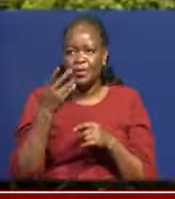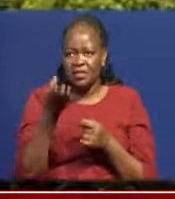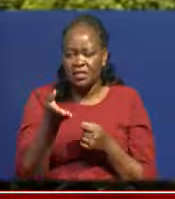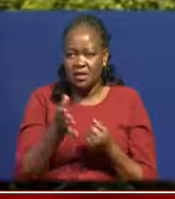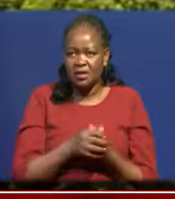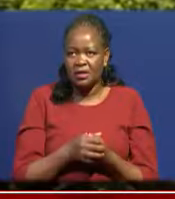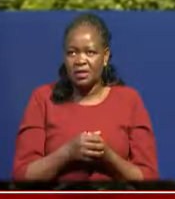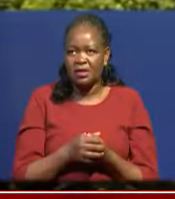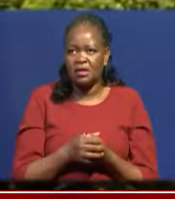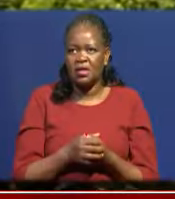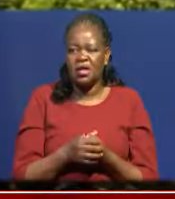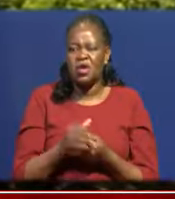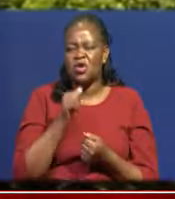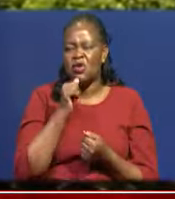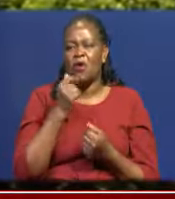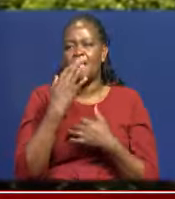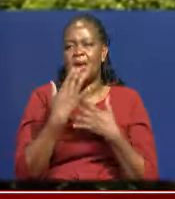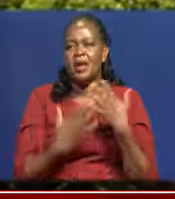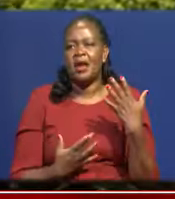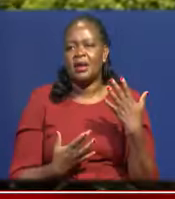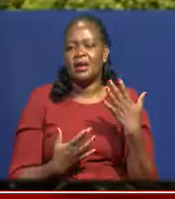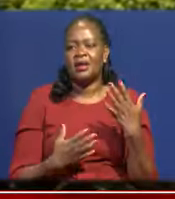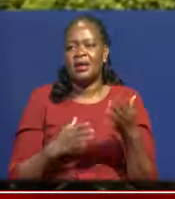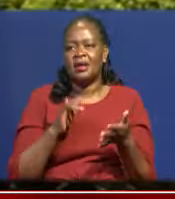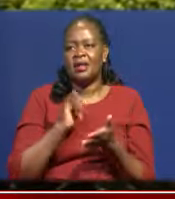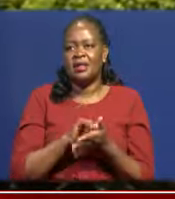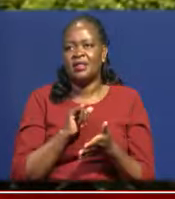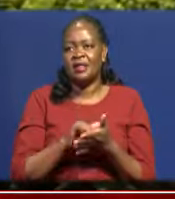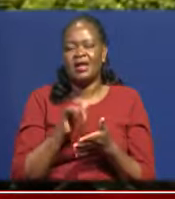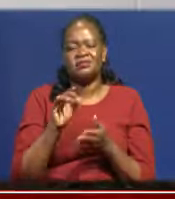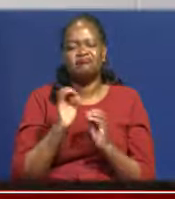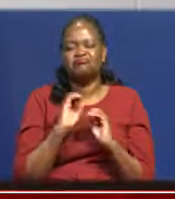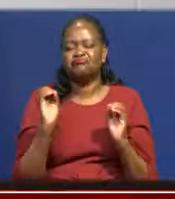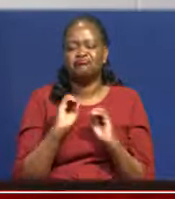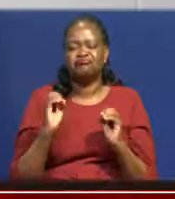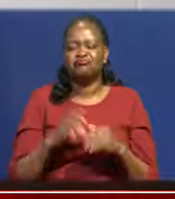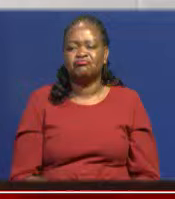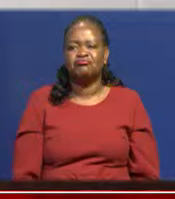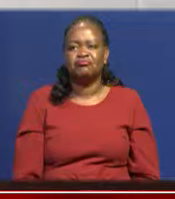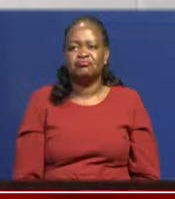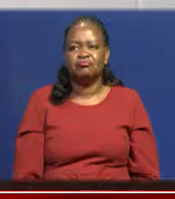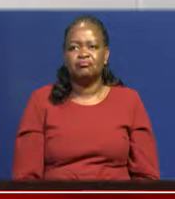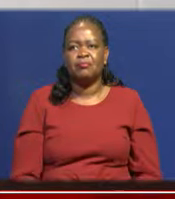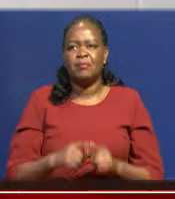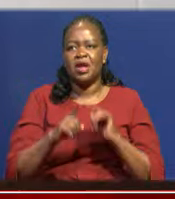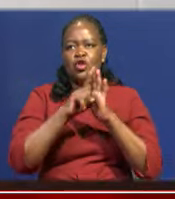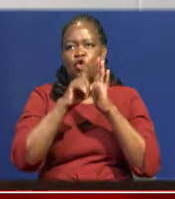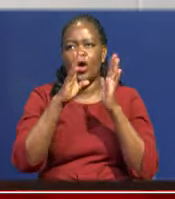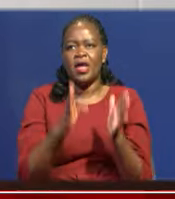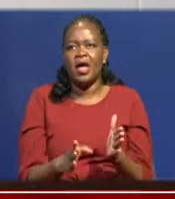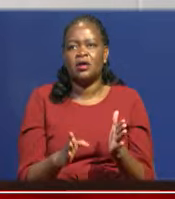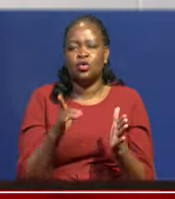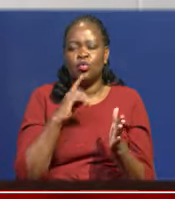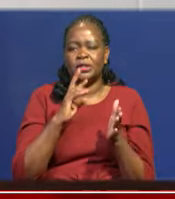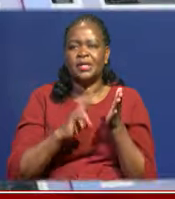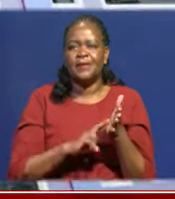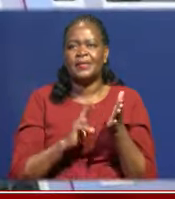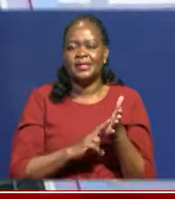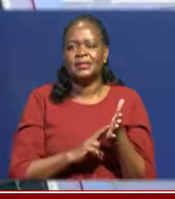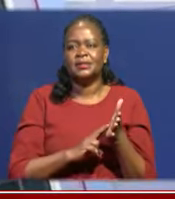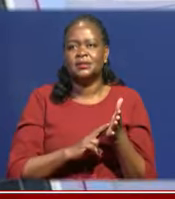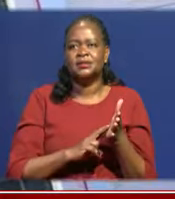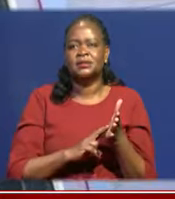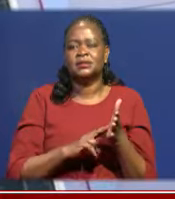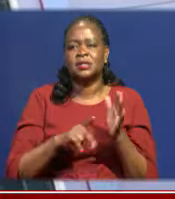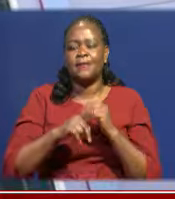the floor. There was no single drop of blood. So that, we rule it out. However, lawyer Danstan Omari, who is representing Joy